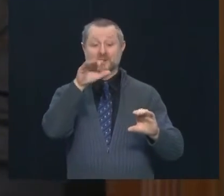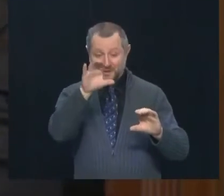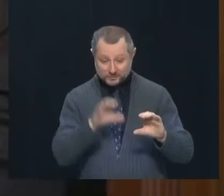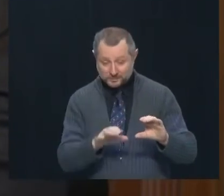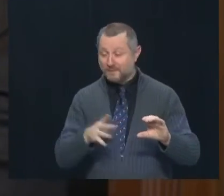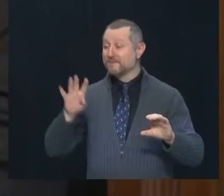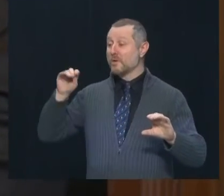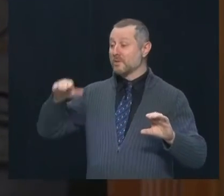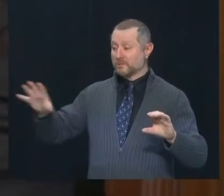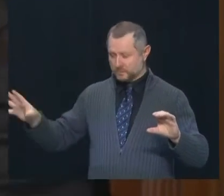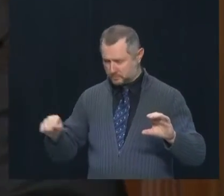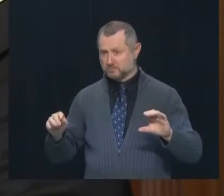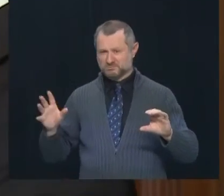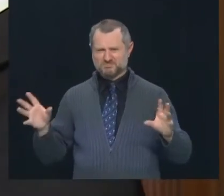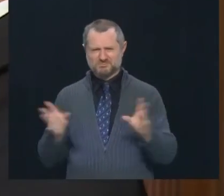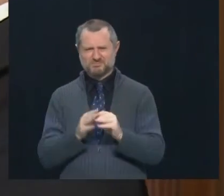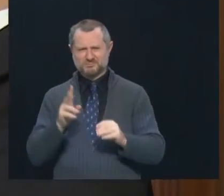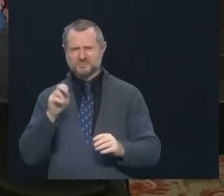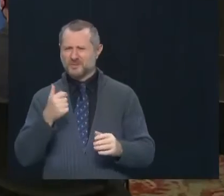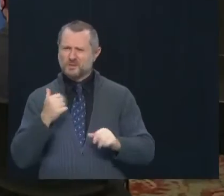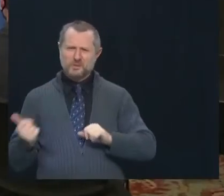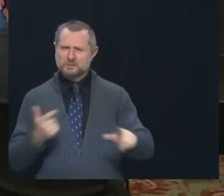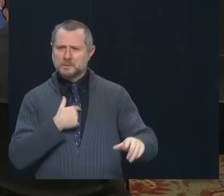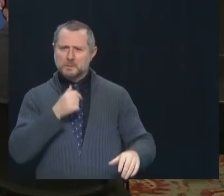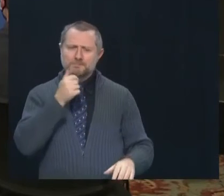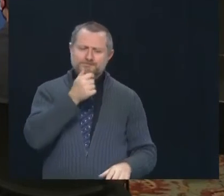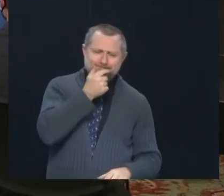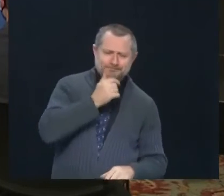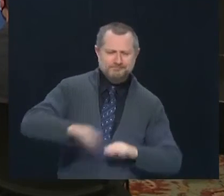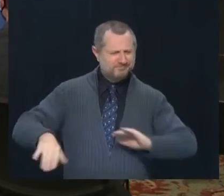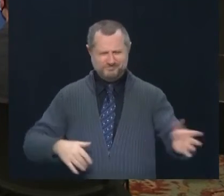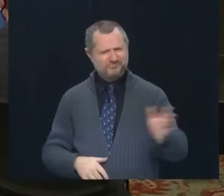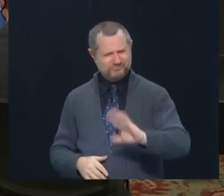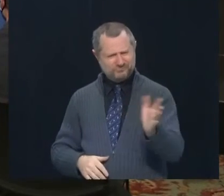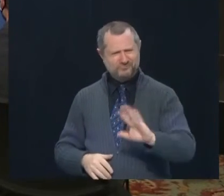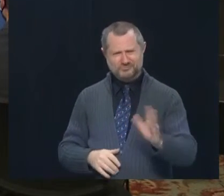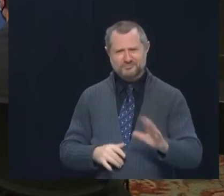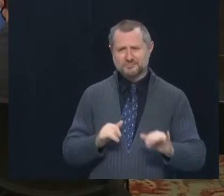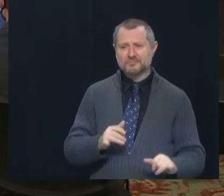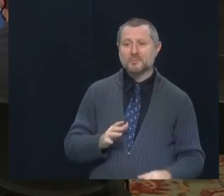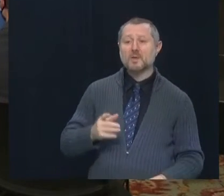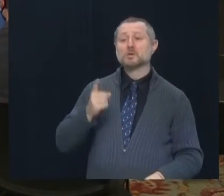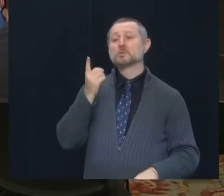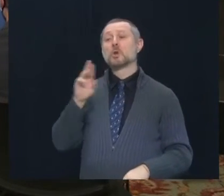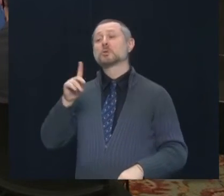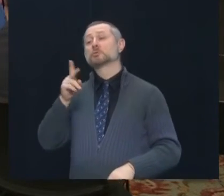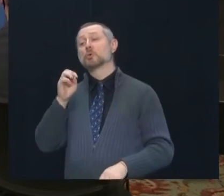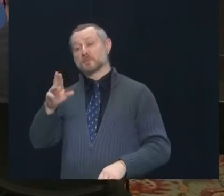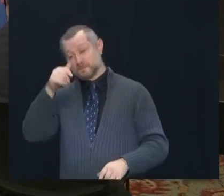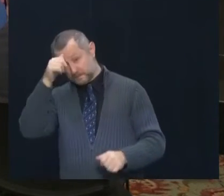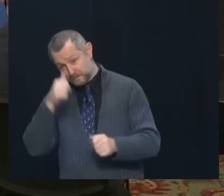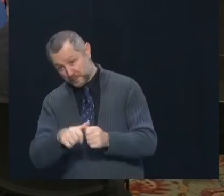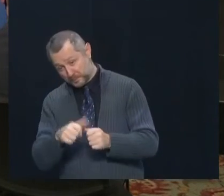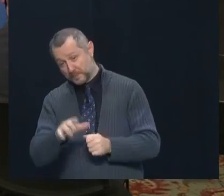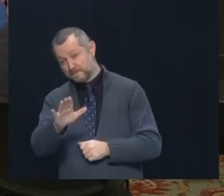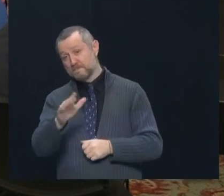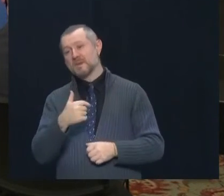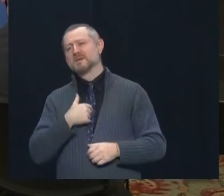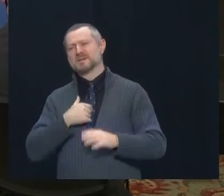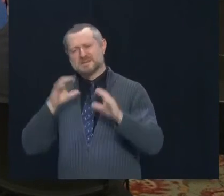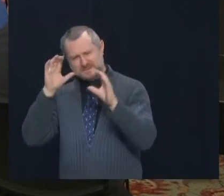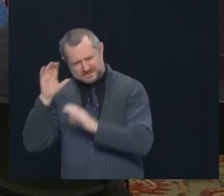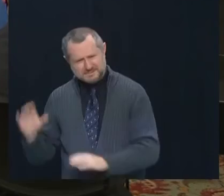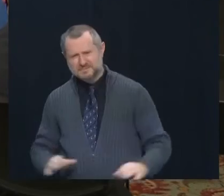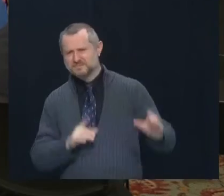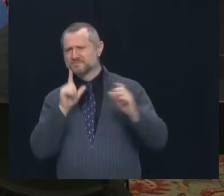workers, so you're not picking and choosing. Go ahead, doctor. Go ahead. You have to remember that we, 24/7, we look at any cluster in a nursing home. If